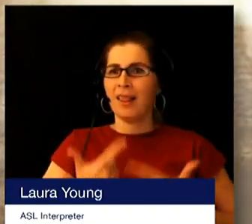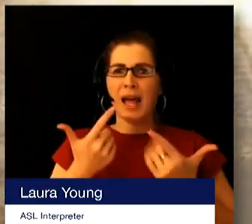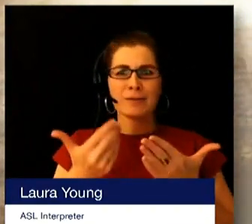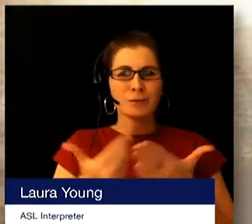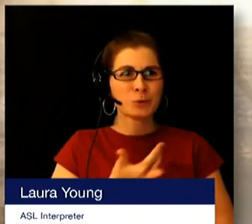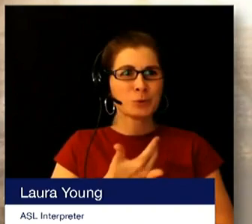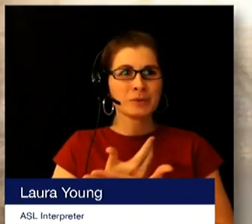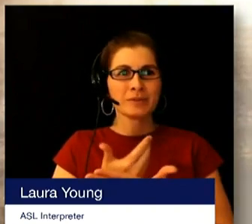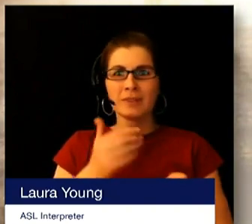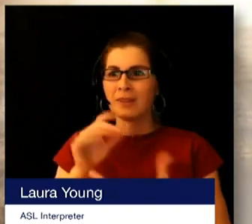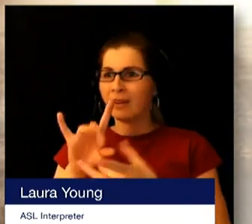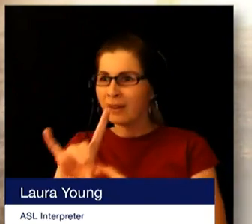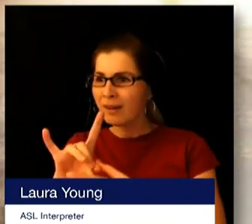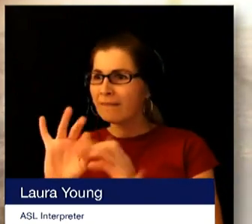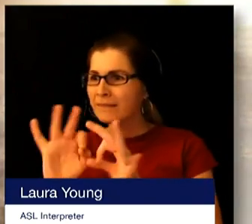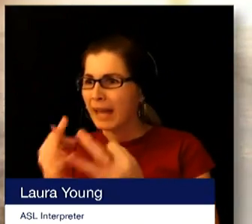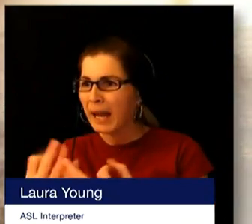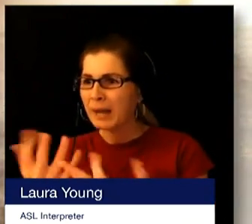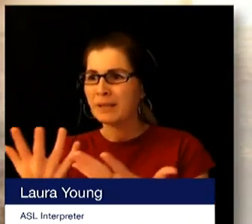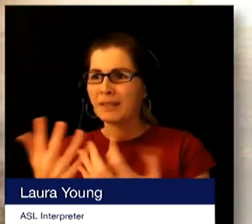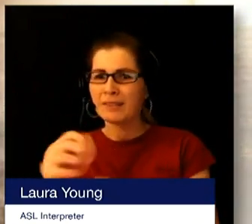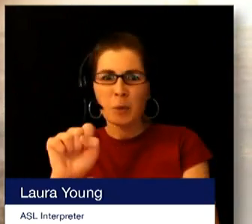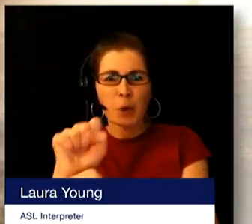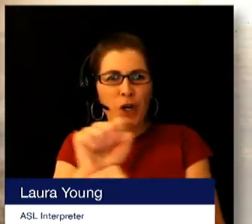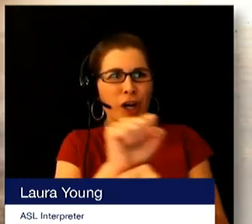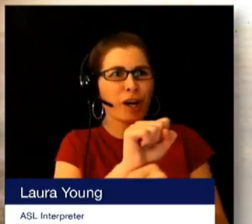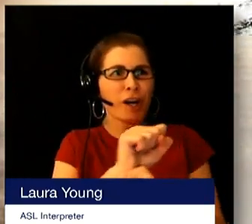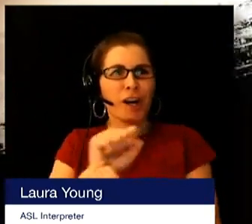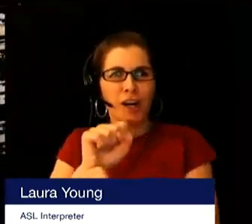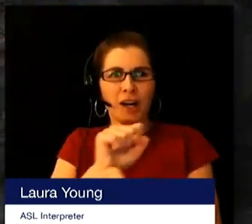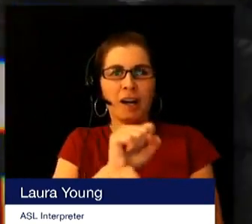work and do what we want rehabilitated people to do.